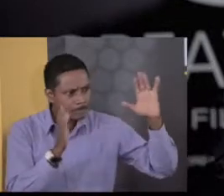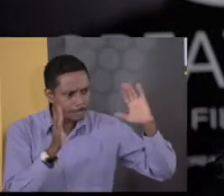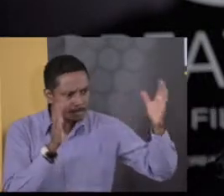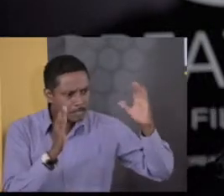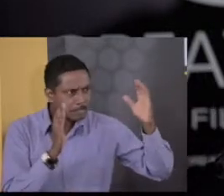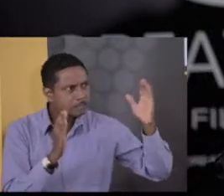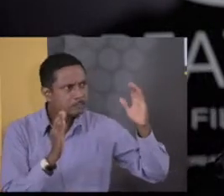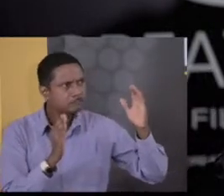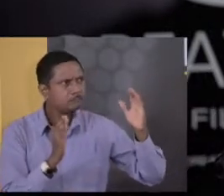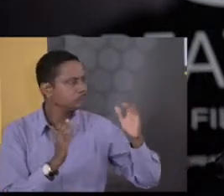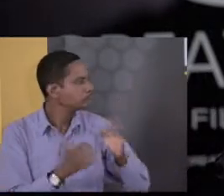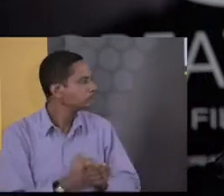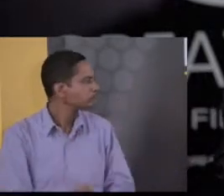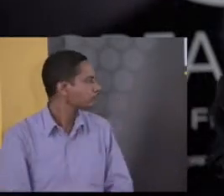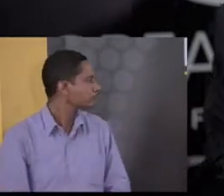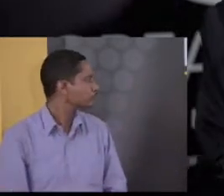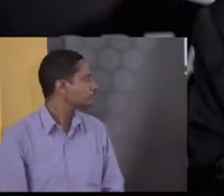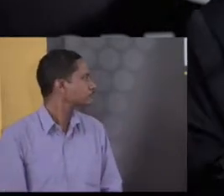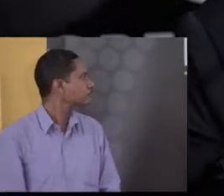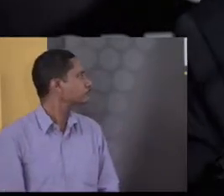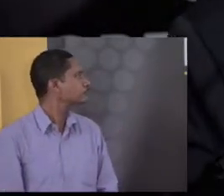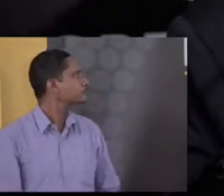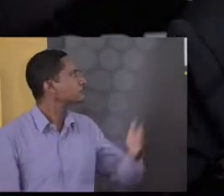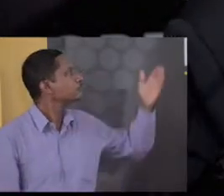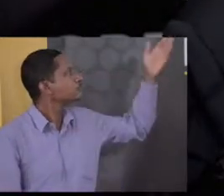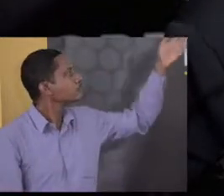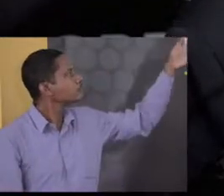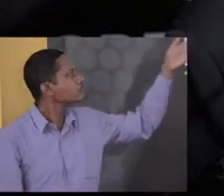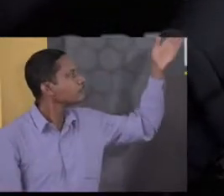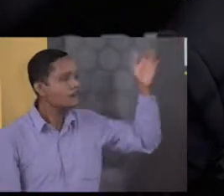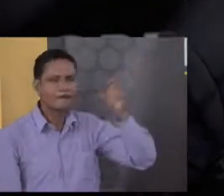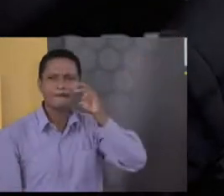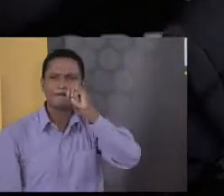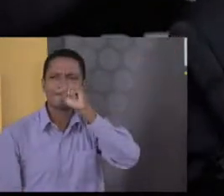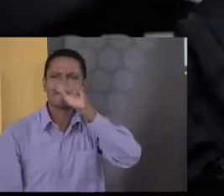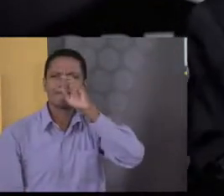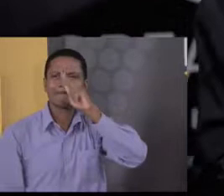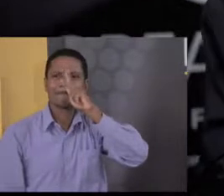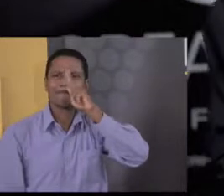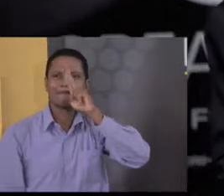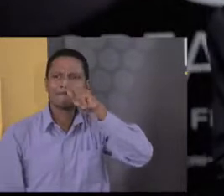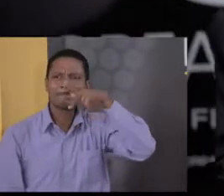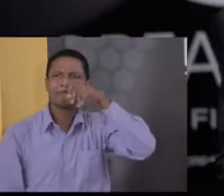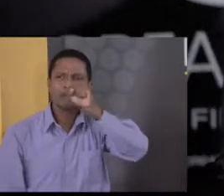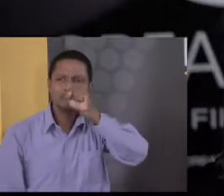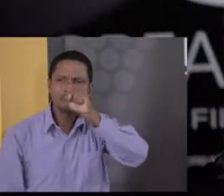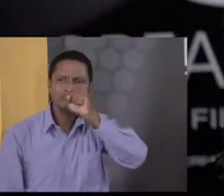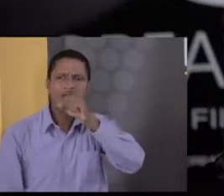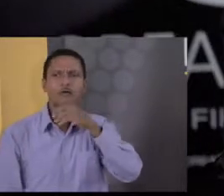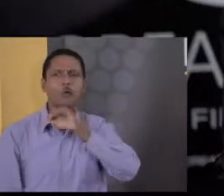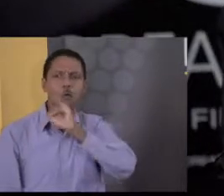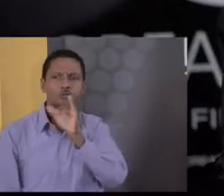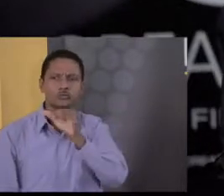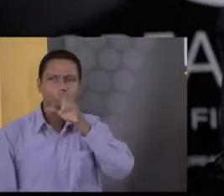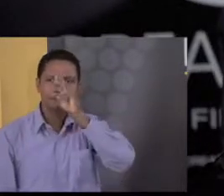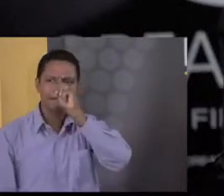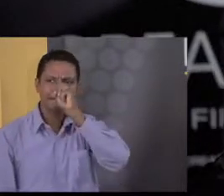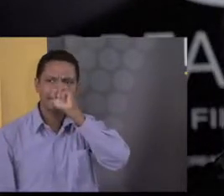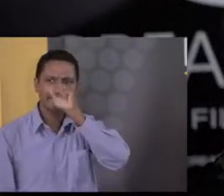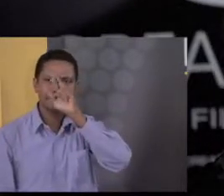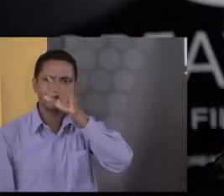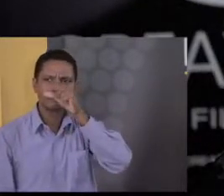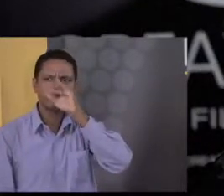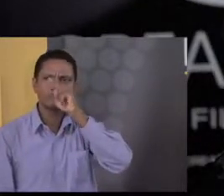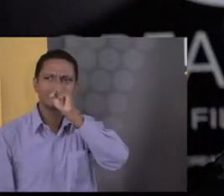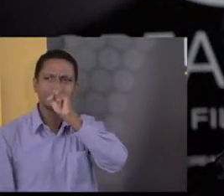right production to ensure that they have that quality. So it's a relief not to to be able